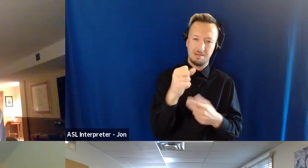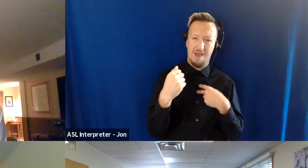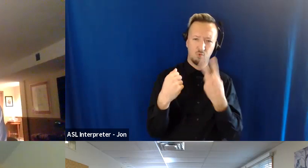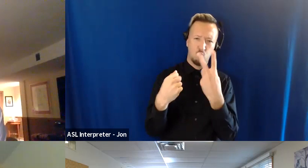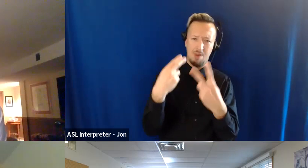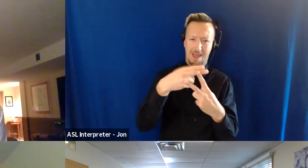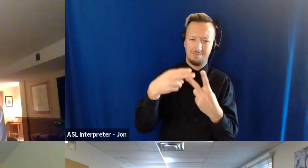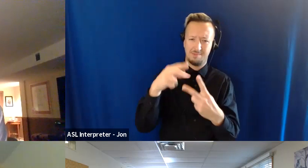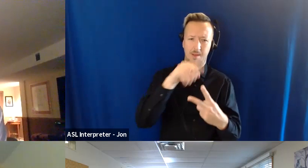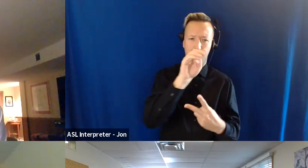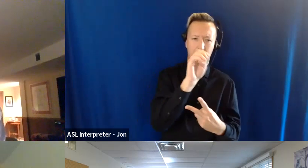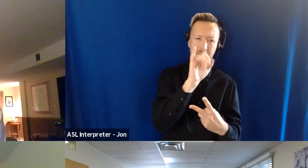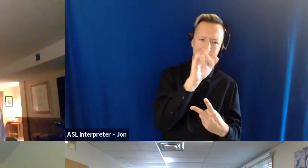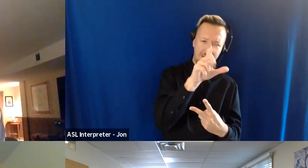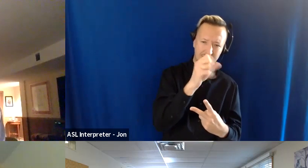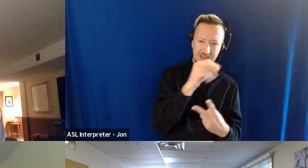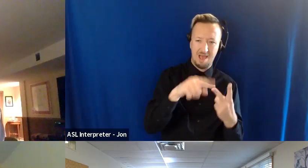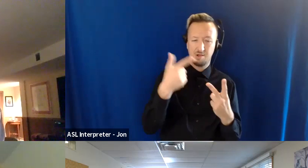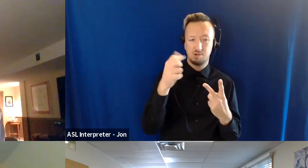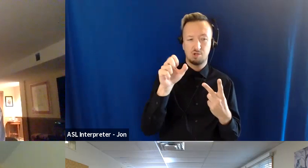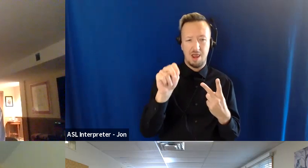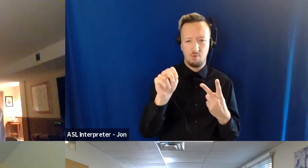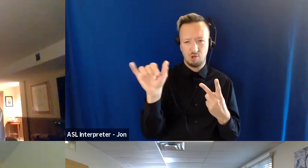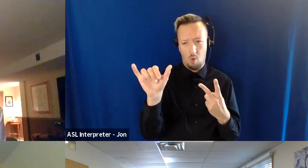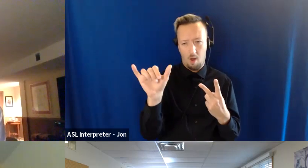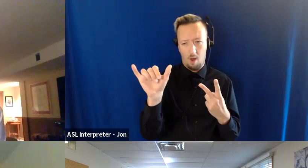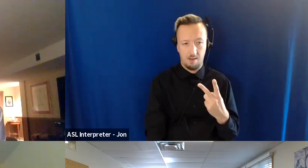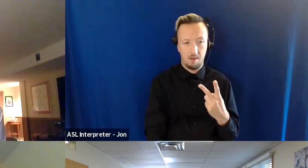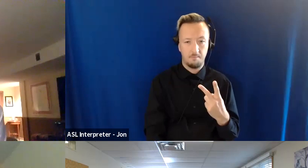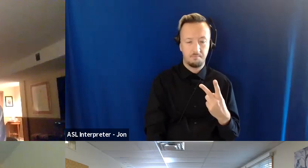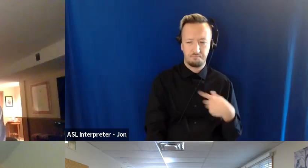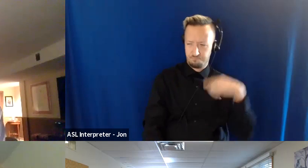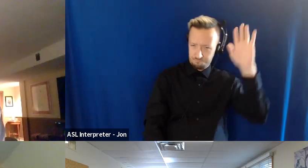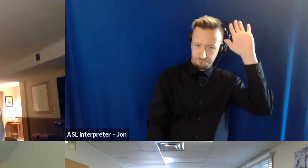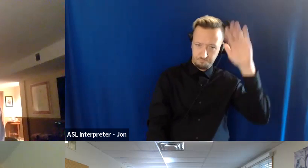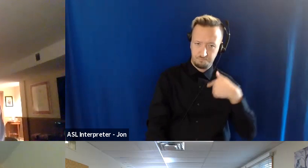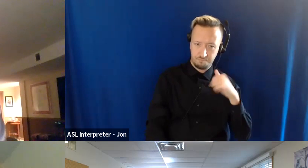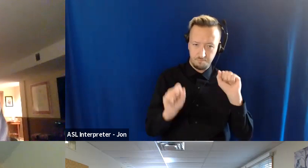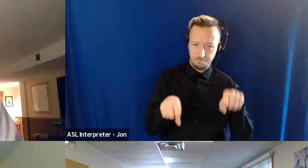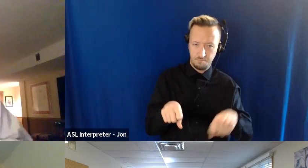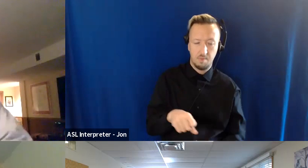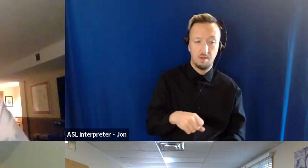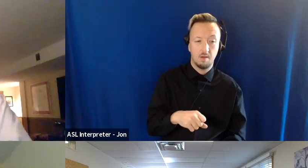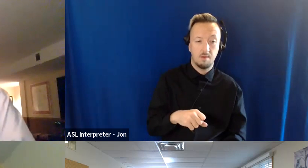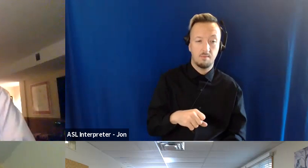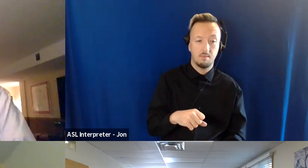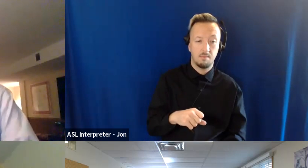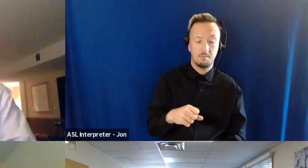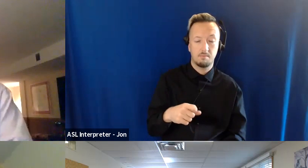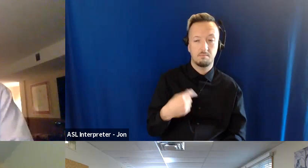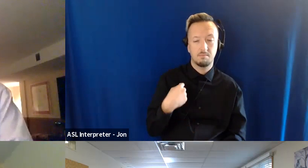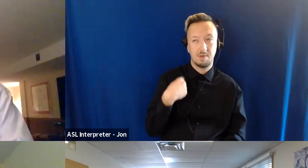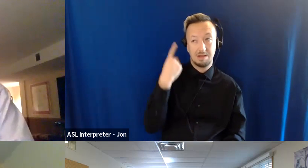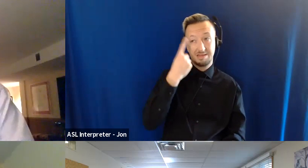awesome. So who wants to go? I'll go. All right. So I would consider